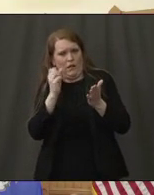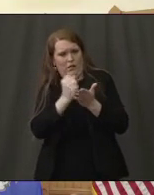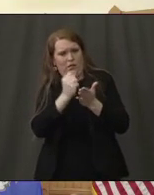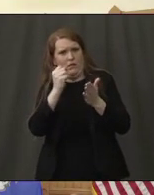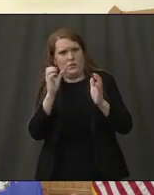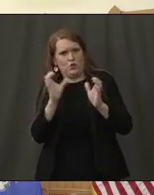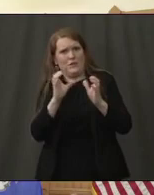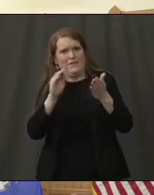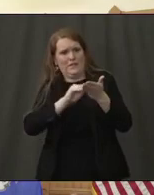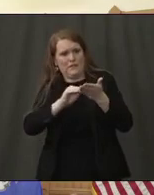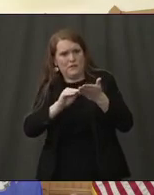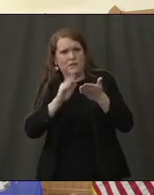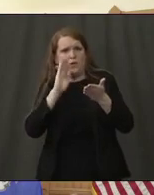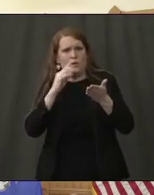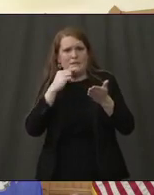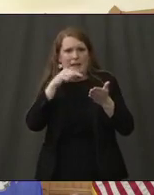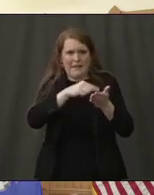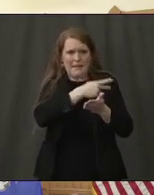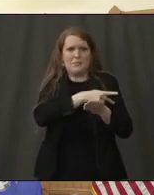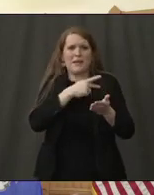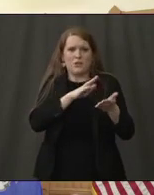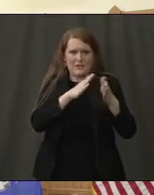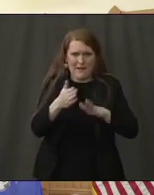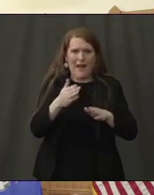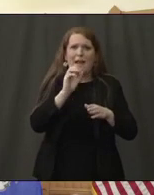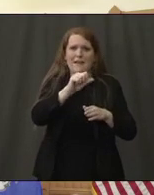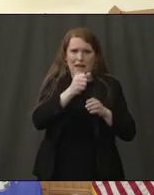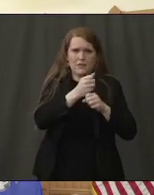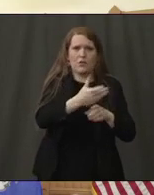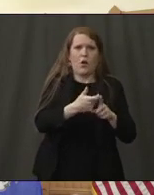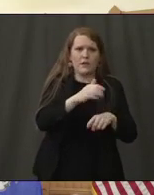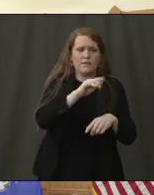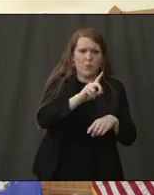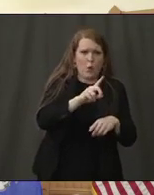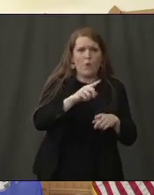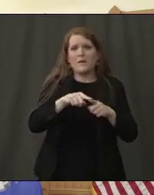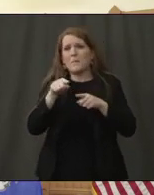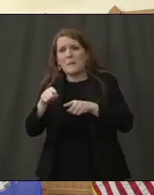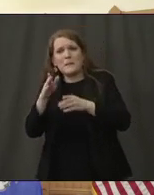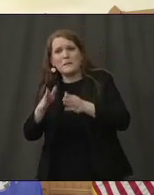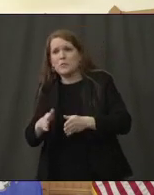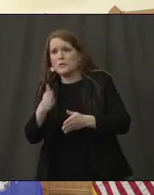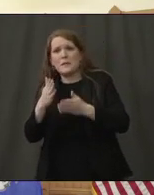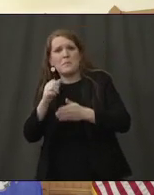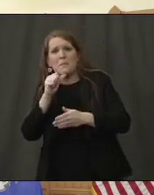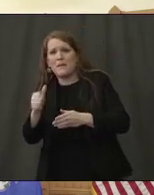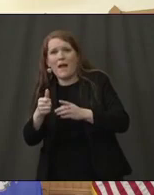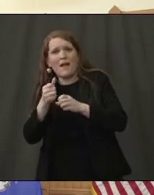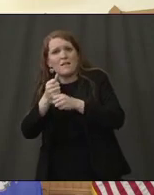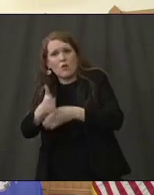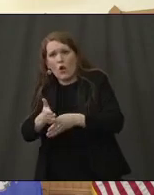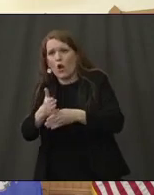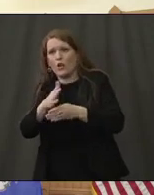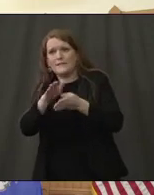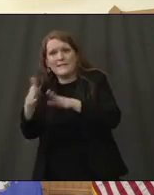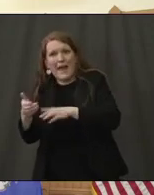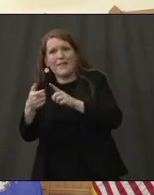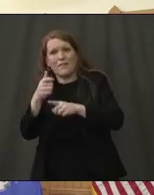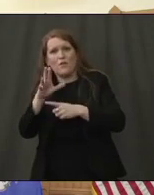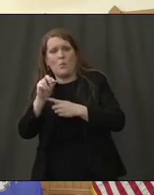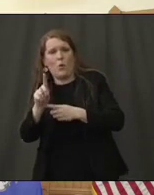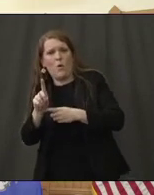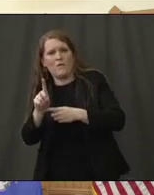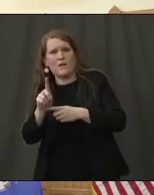COVID, patient B did not. Mm-hmm. And they might be both included in the count by the Department of Public Health. I'm